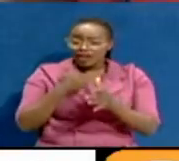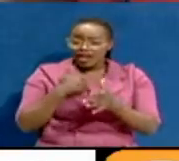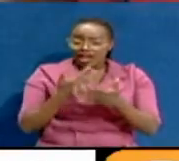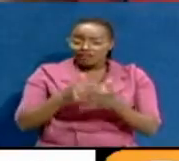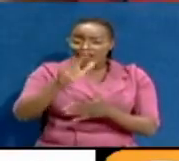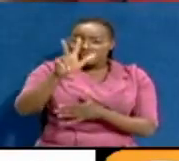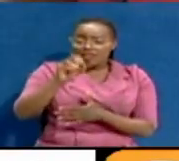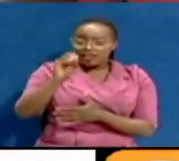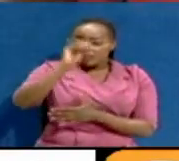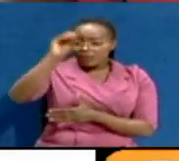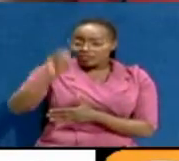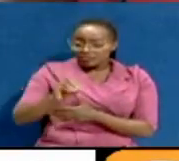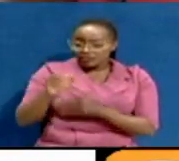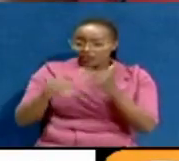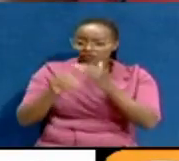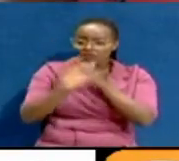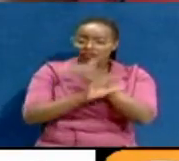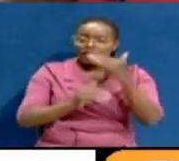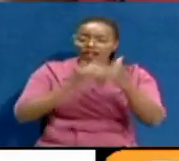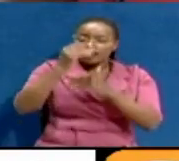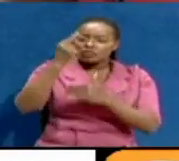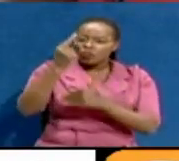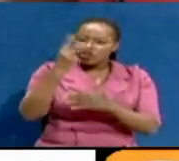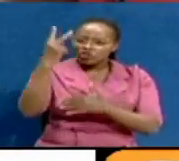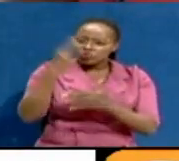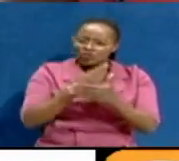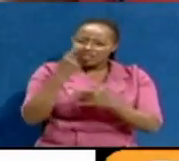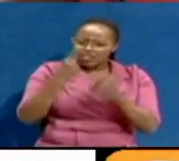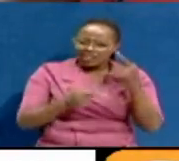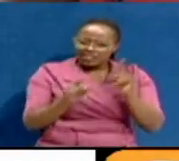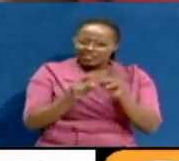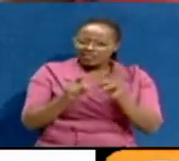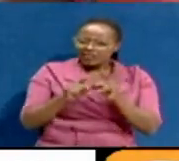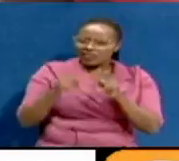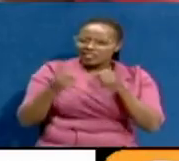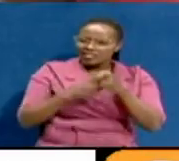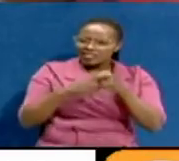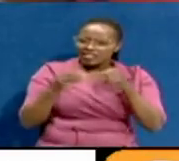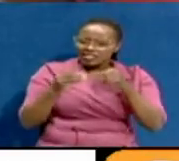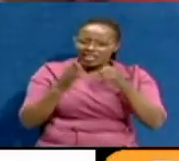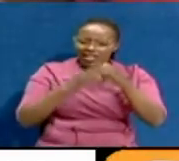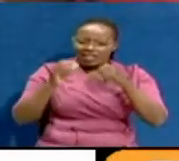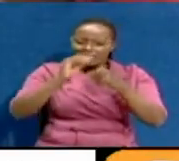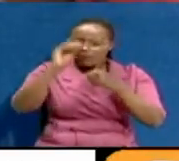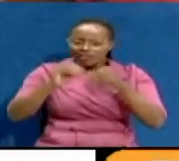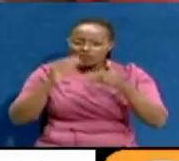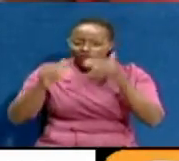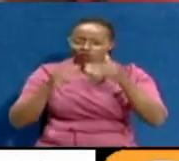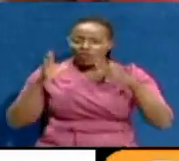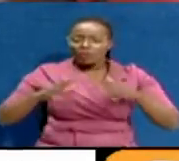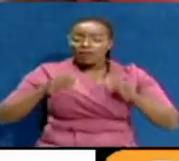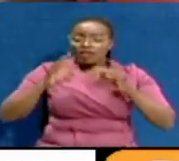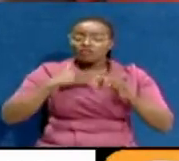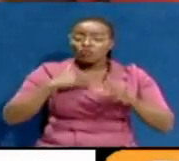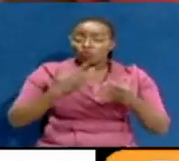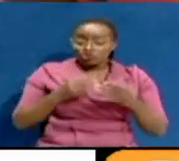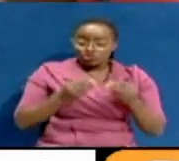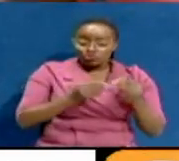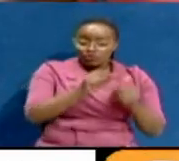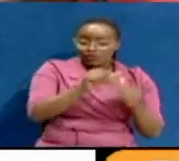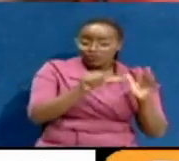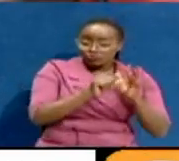vaccinate 30% of the country in the next 1 to 2 years? Should we be looking at 60, 90% of the country if we really want to get out of